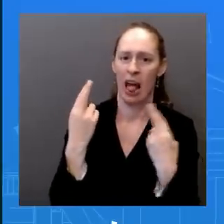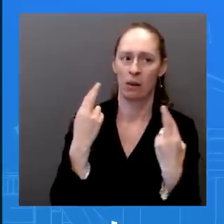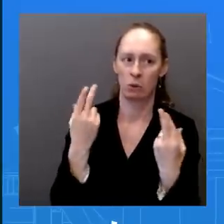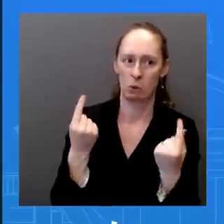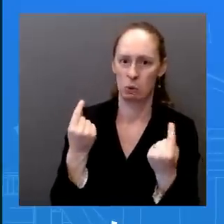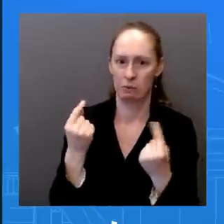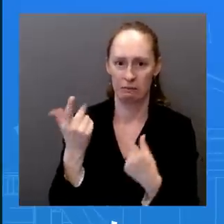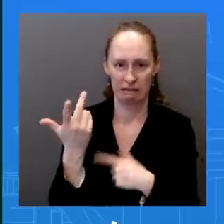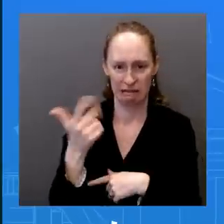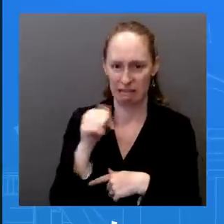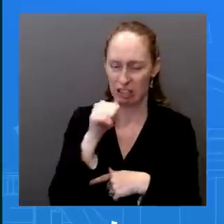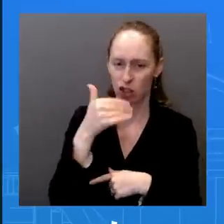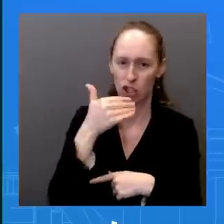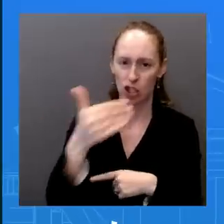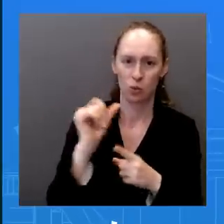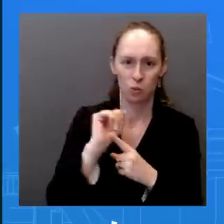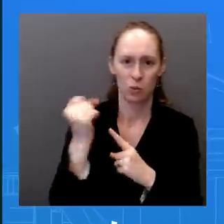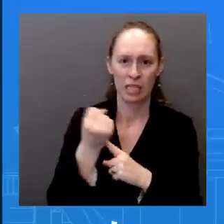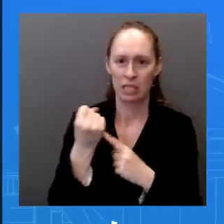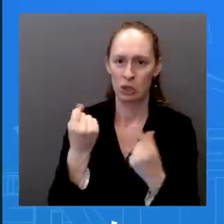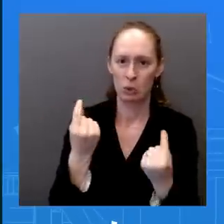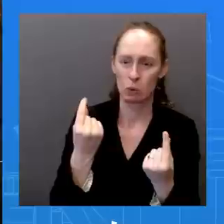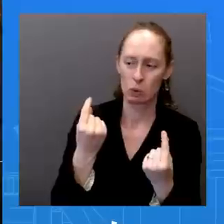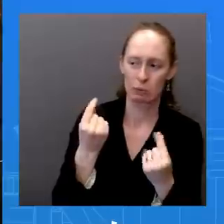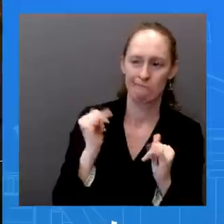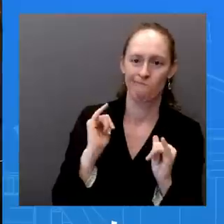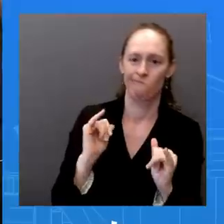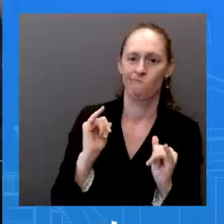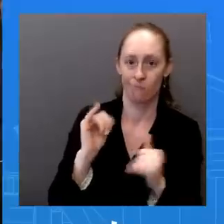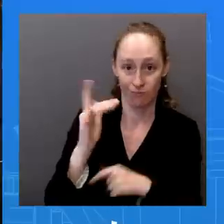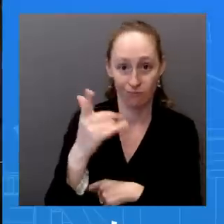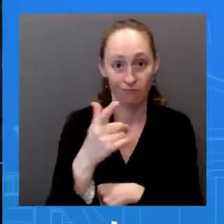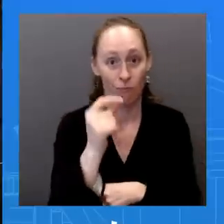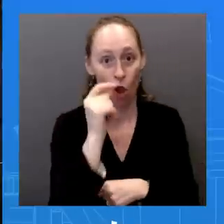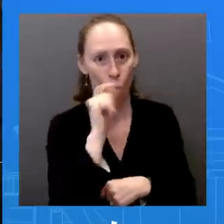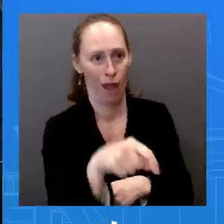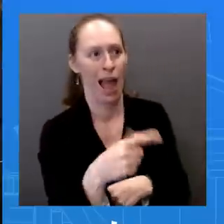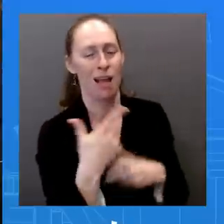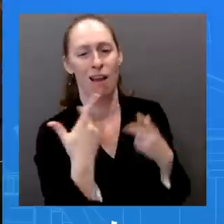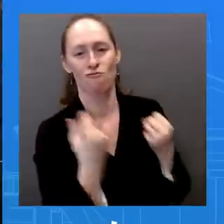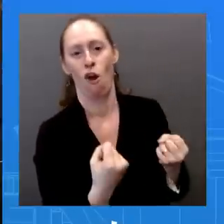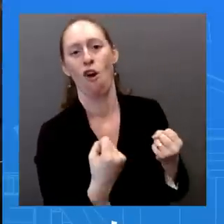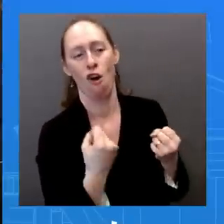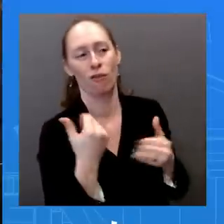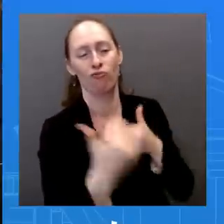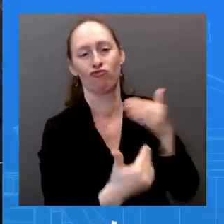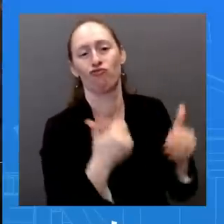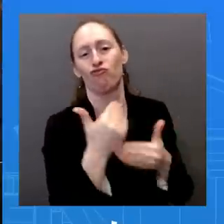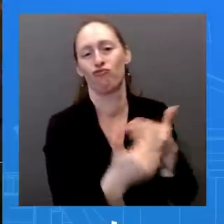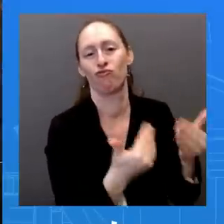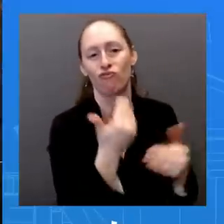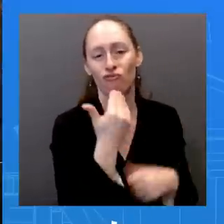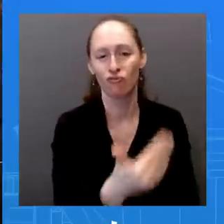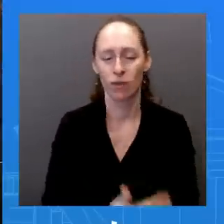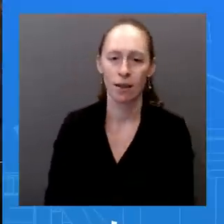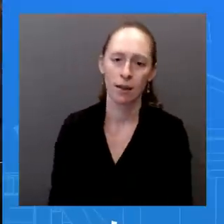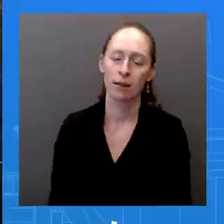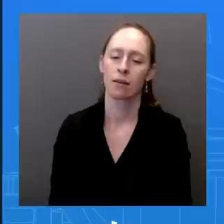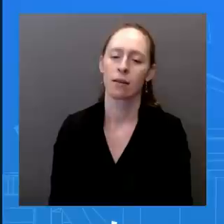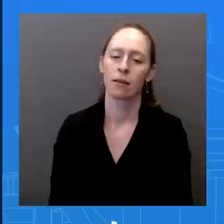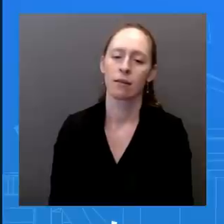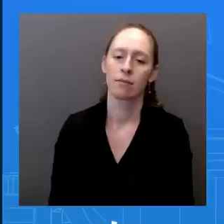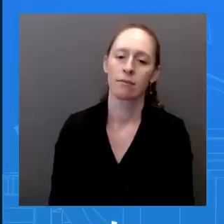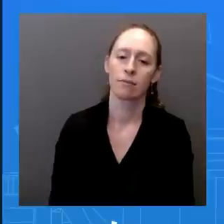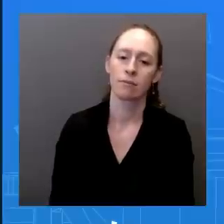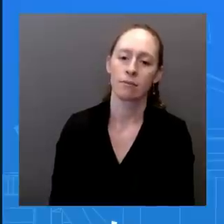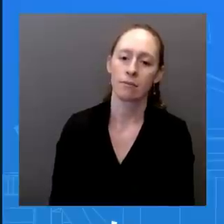is enhanced, not diminished. And the mobilization that you're talking about, that Russia's planning, do you have hard evidence that that is taking place? So we have